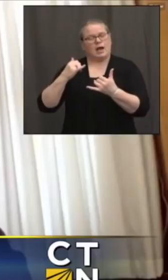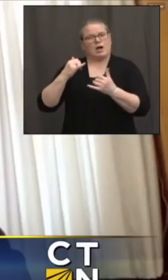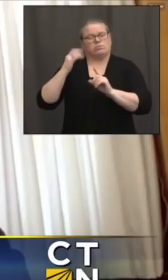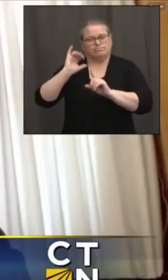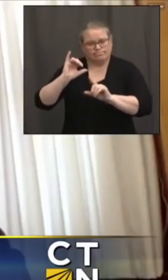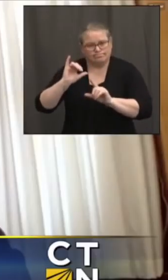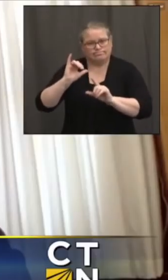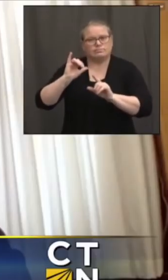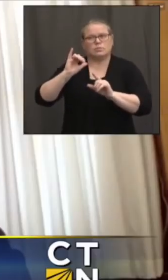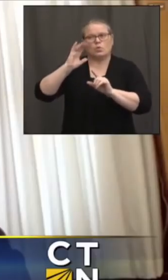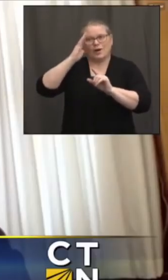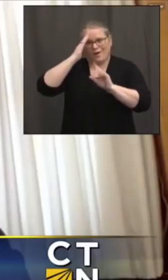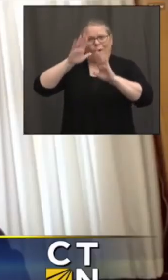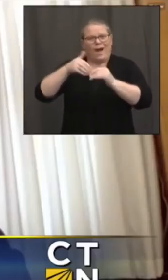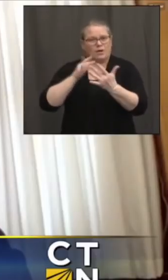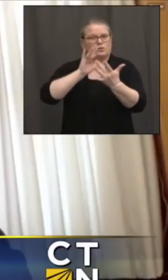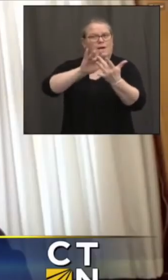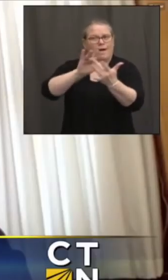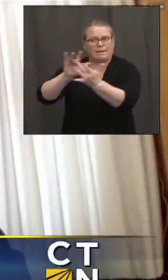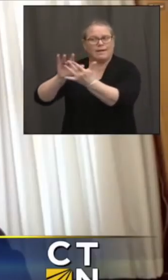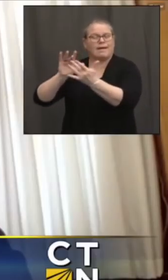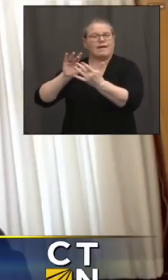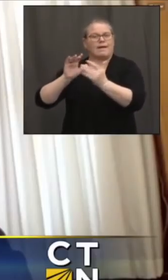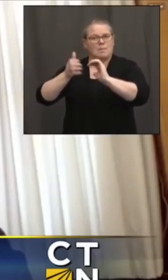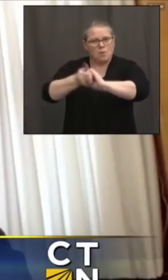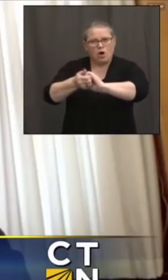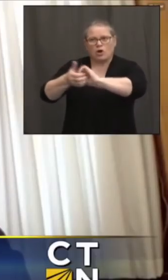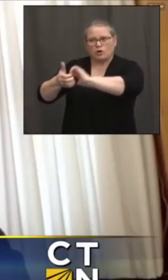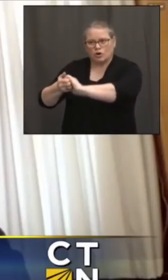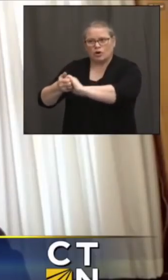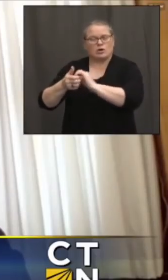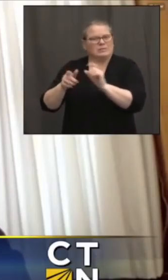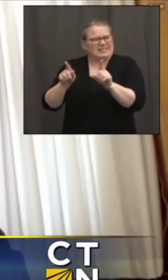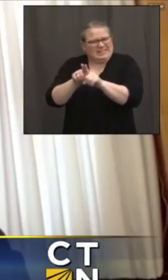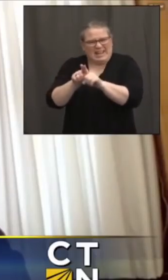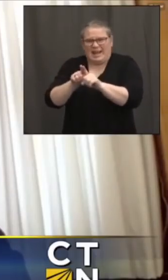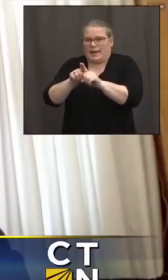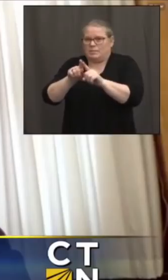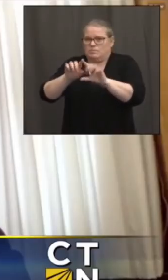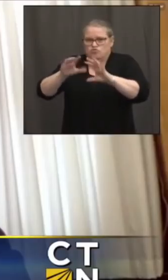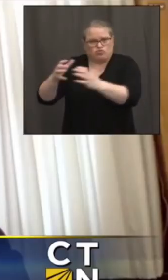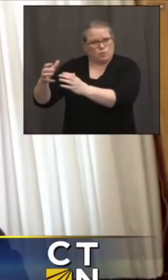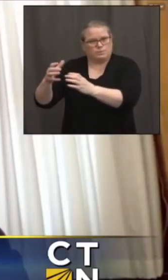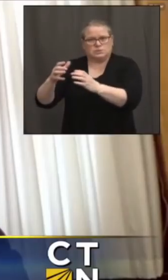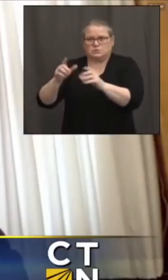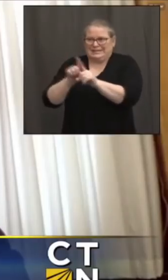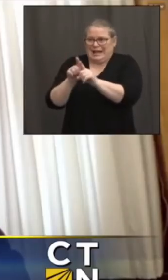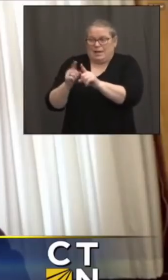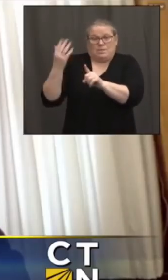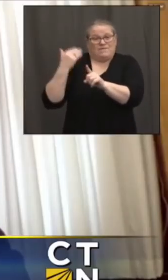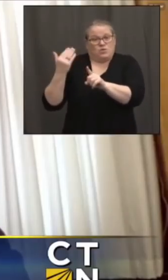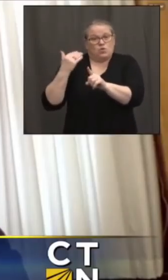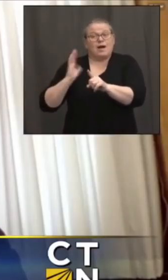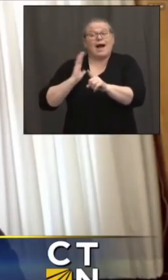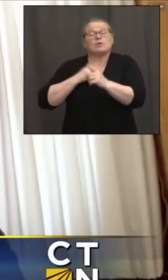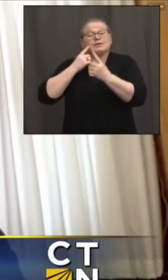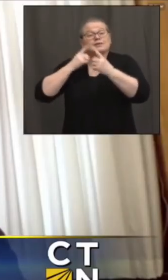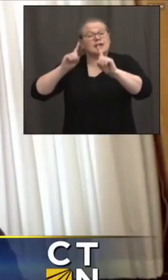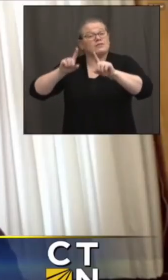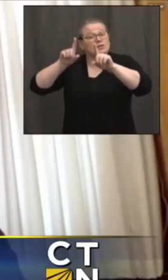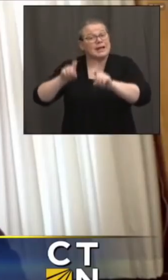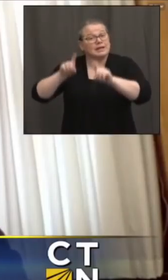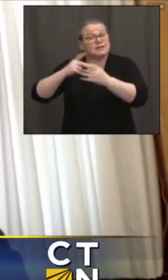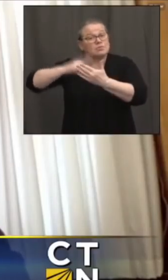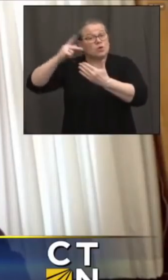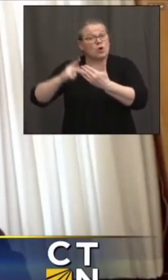and education side as well. And so we're partnering with many of the exact same people that we worked with to scale up our very successful testing